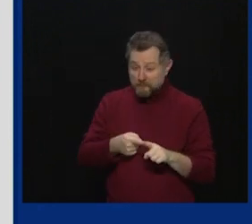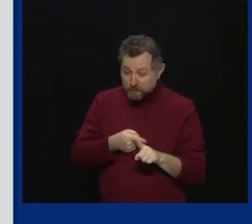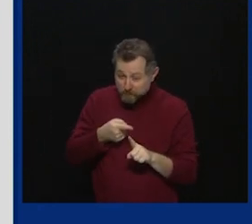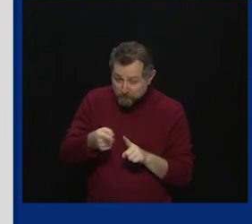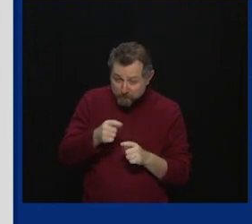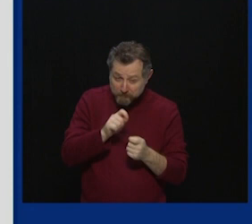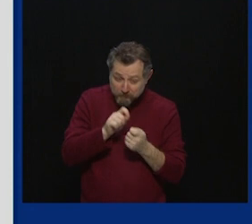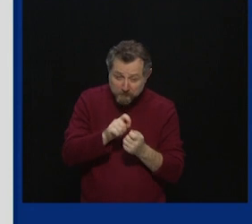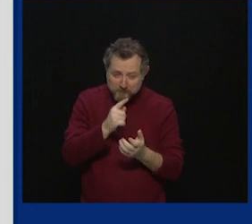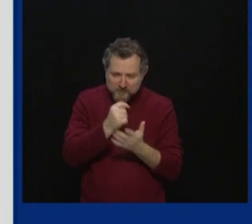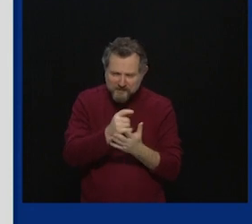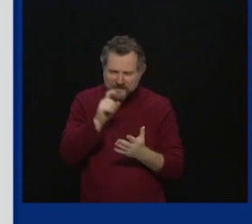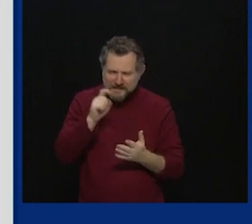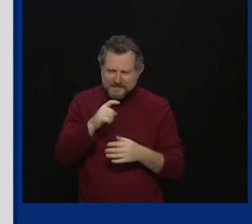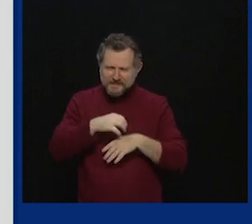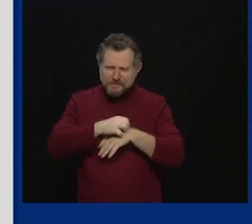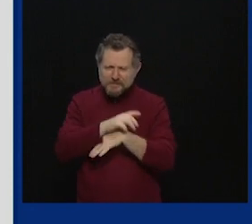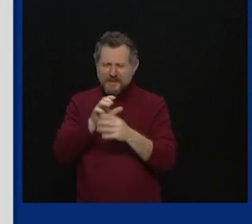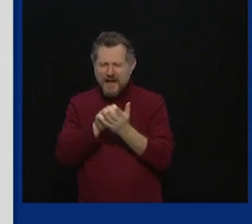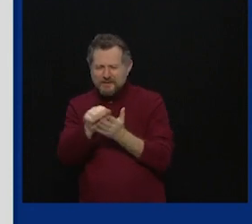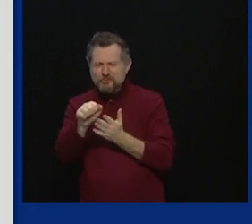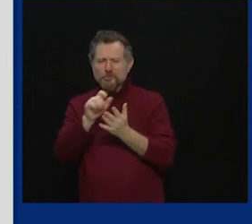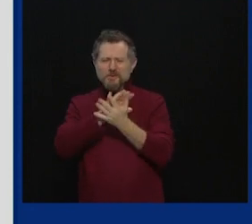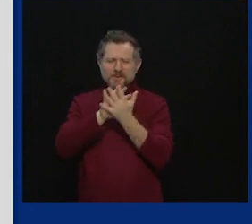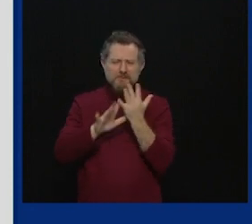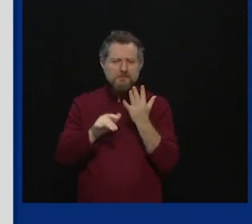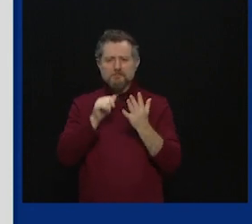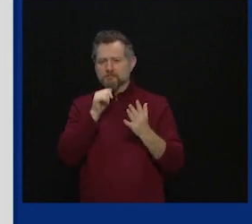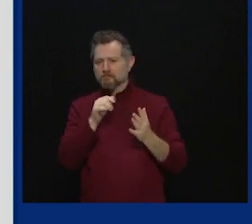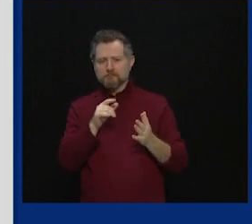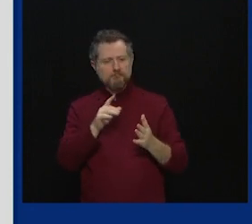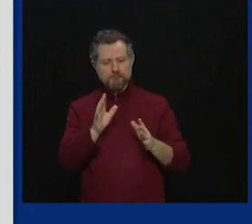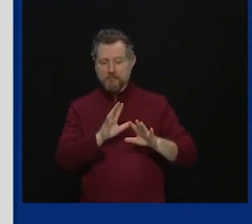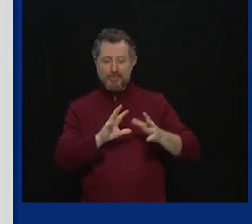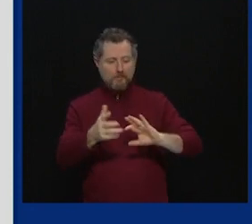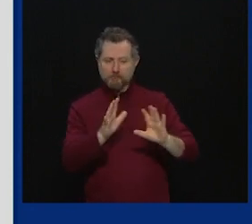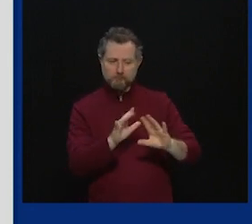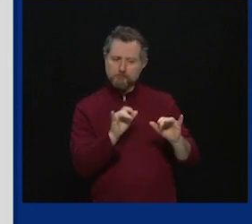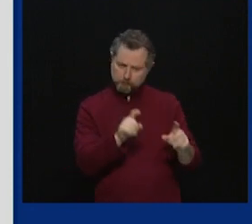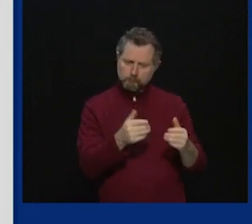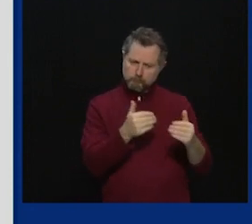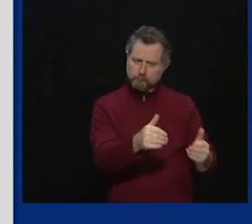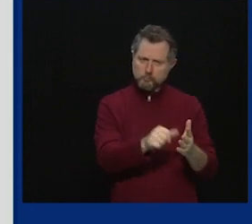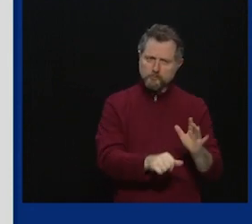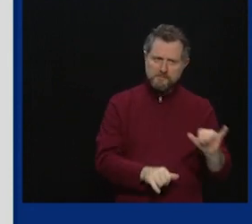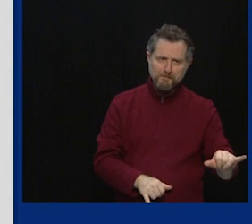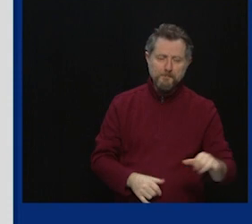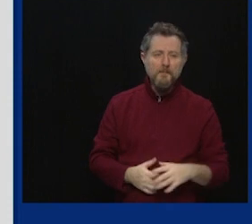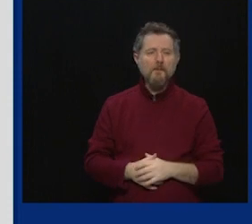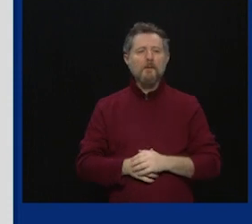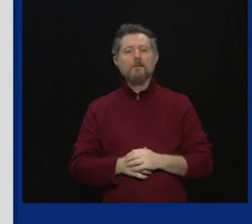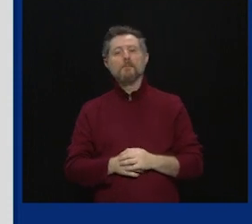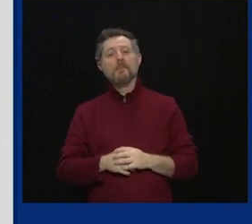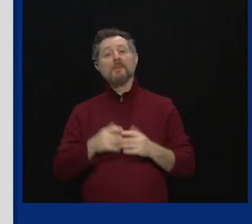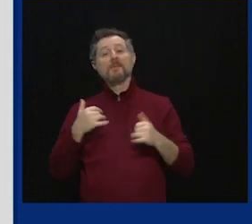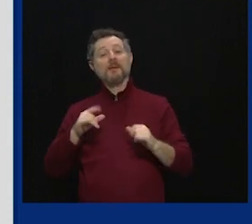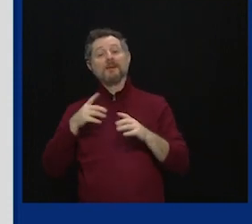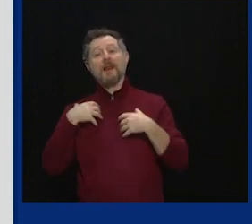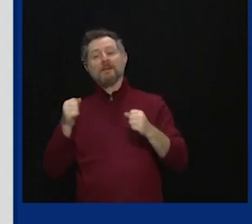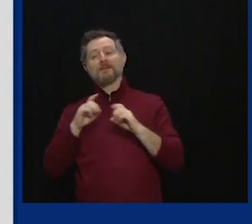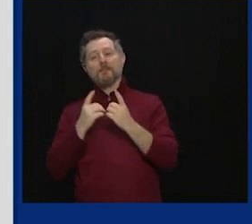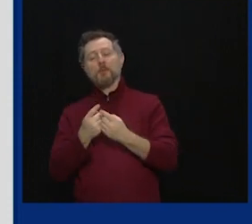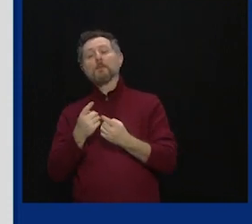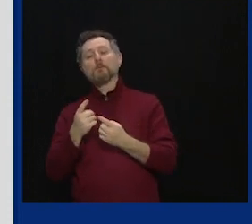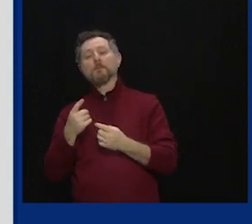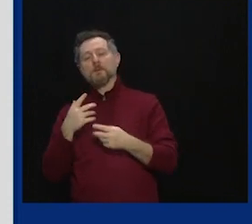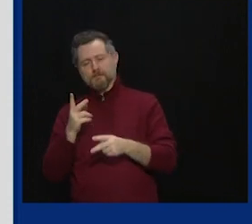want to make sure that that was very clear. And so our office, Department of Health, is going to continue working with all the healthcare systems to bring them